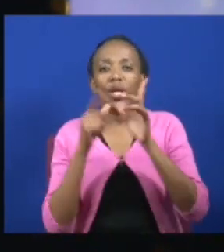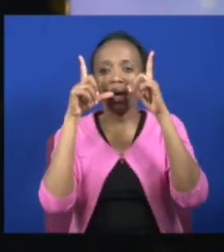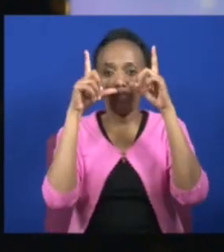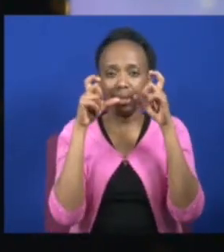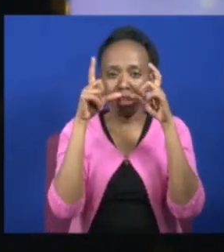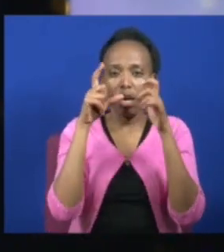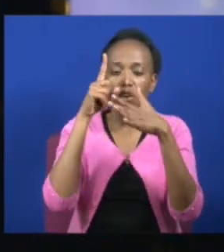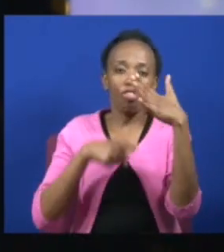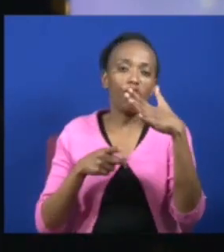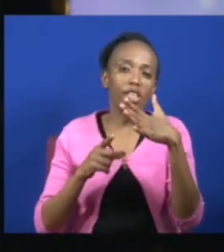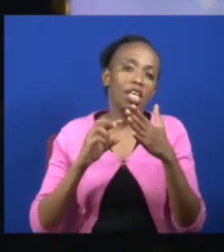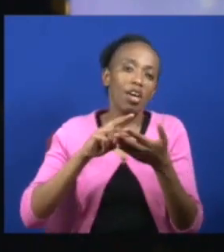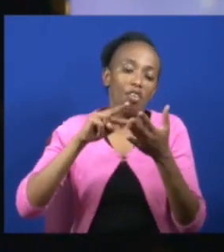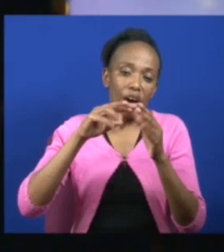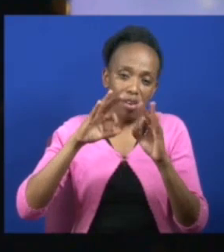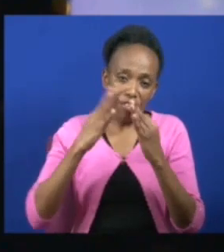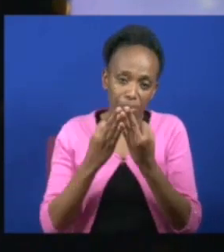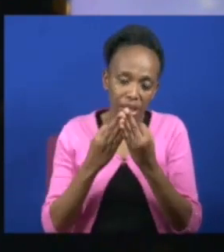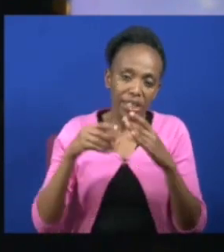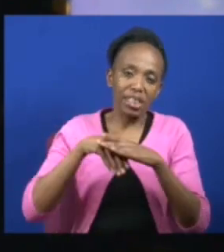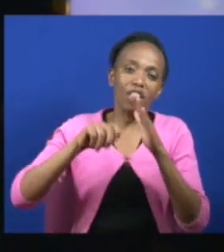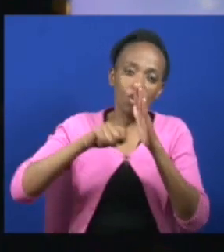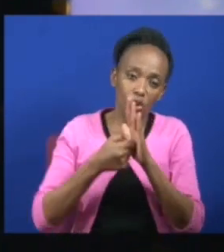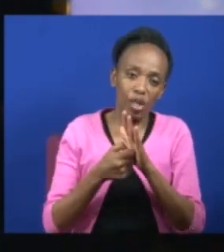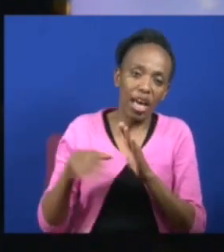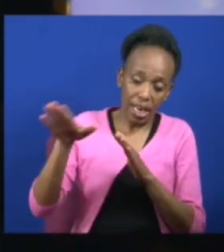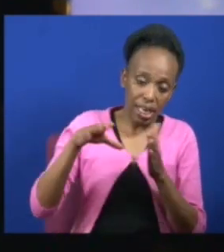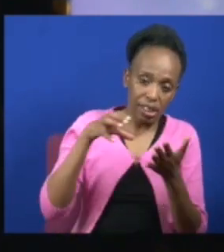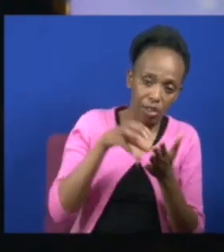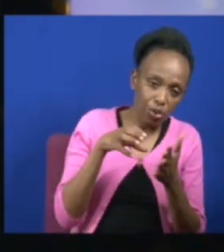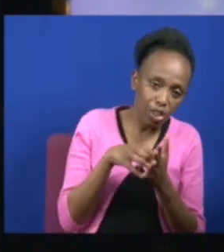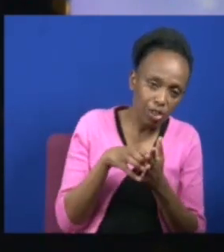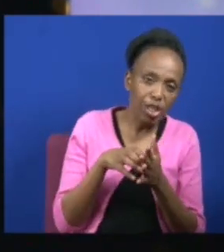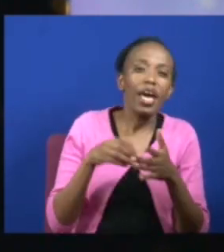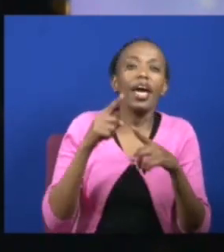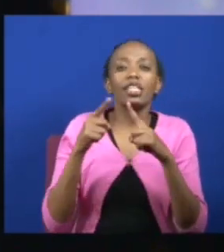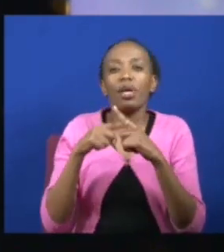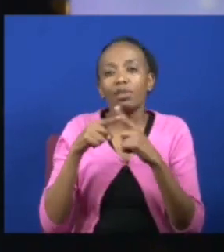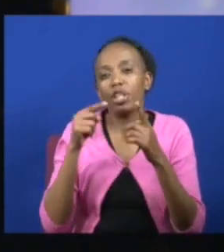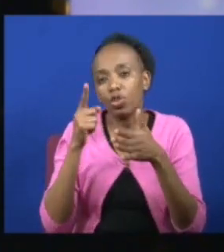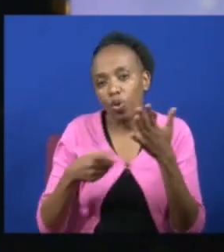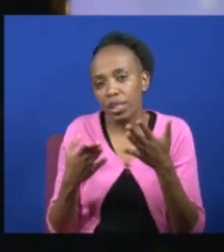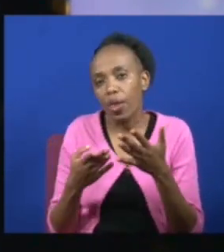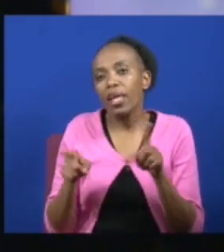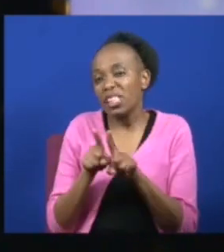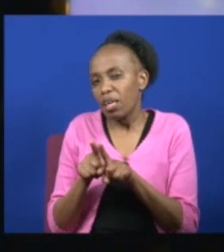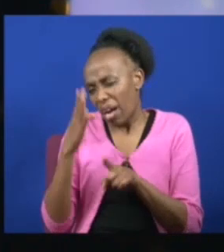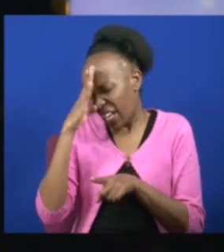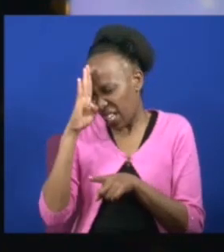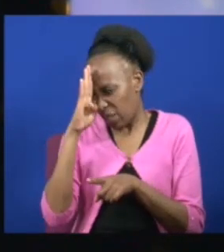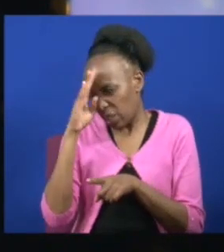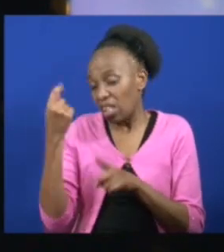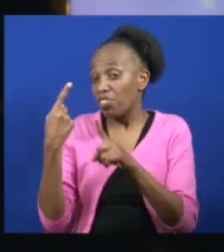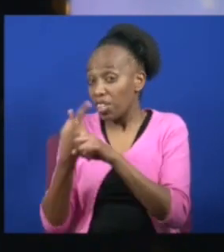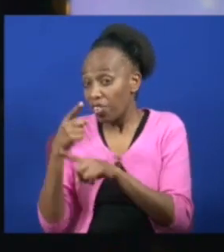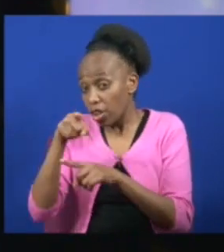picture of what families in lockdown, in our local situation, are going through. And I doubt whether it is different